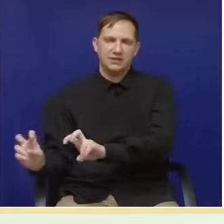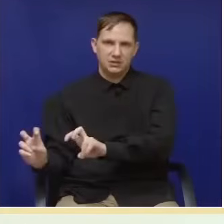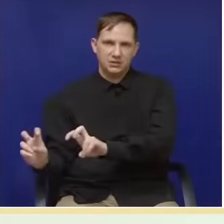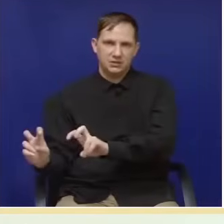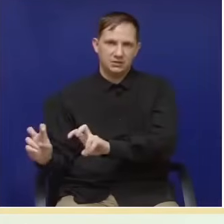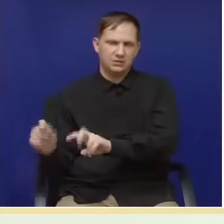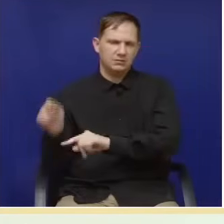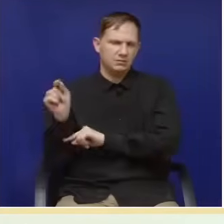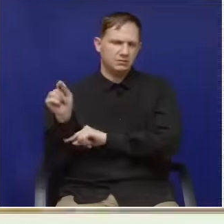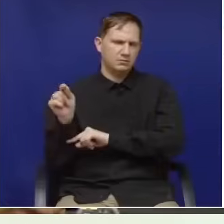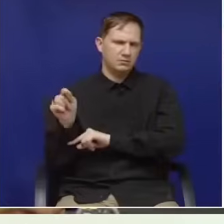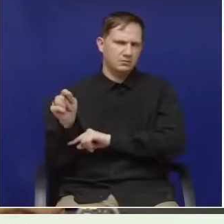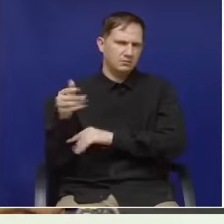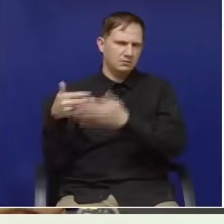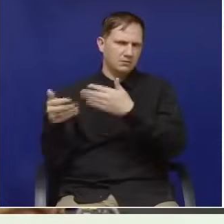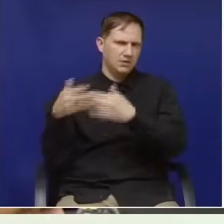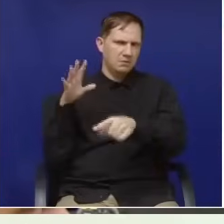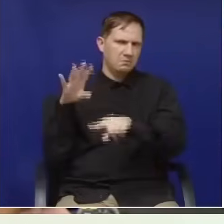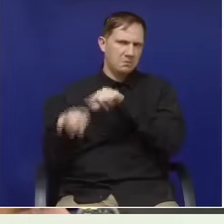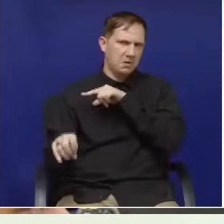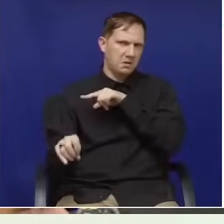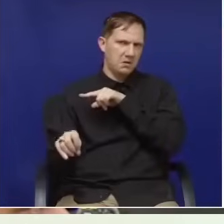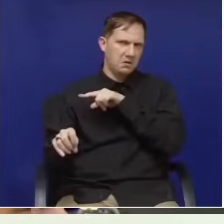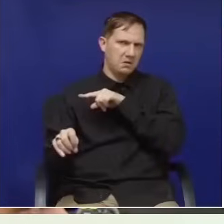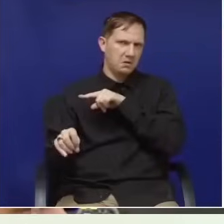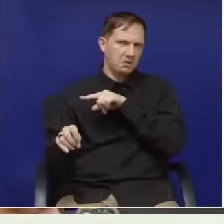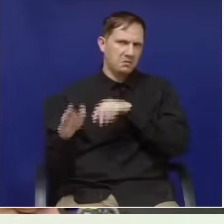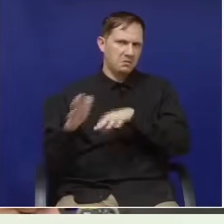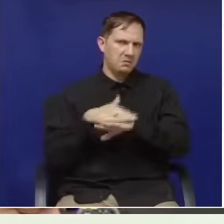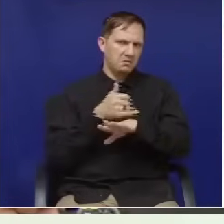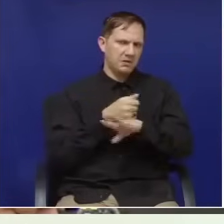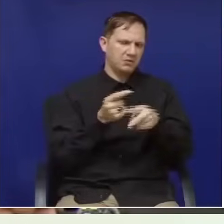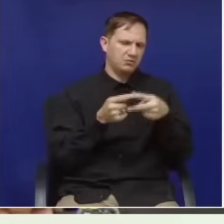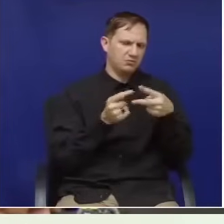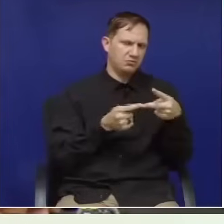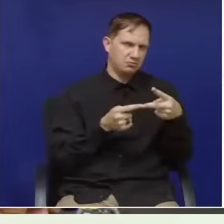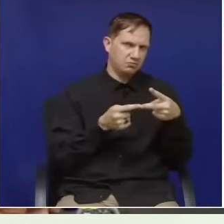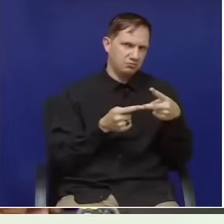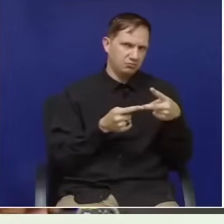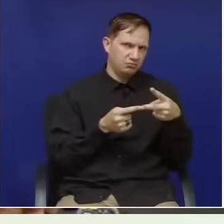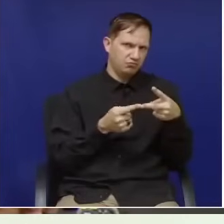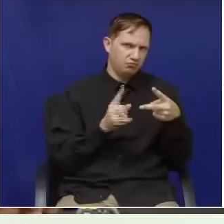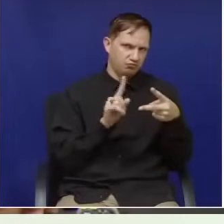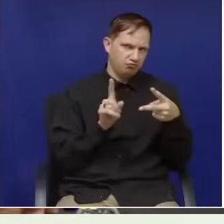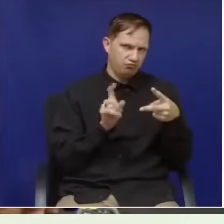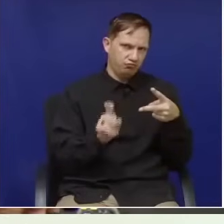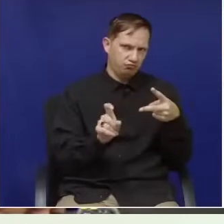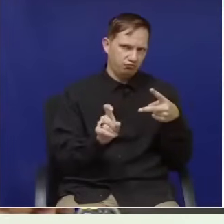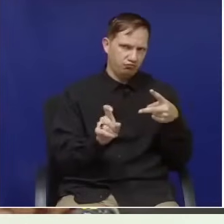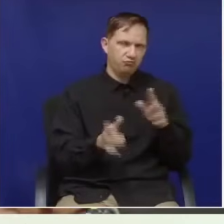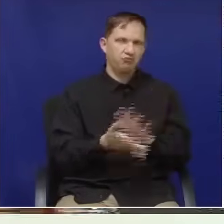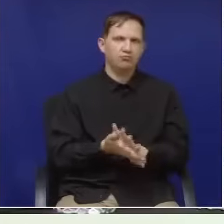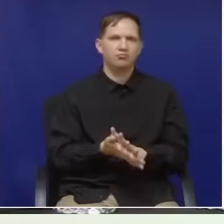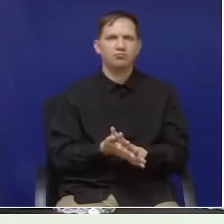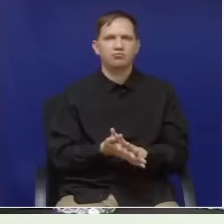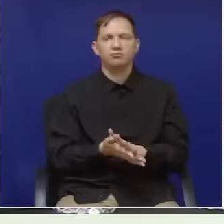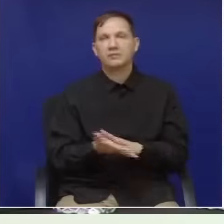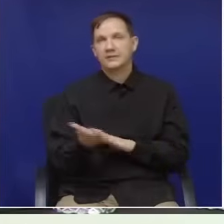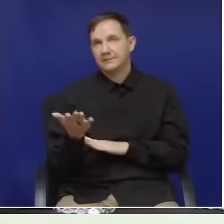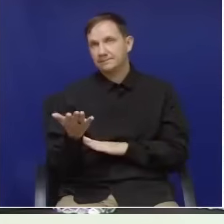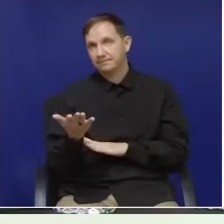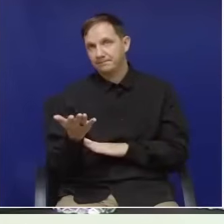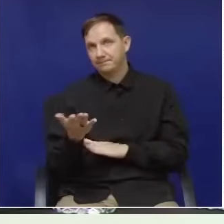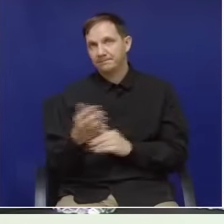did they make any findings on any of the officials involved in this particular regard? Thank you very much. Honorable